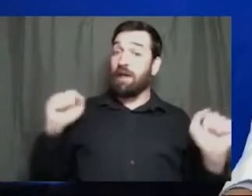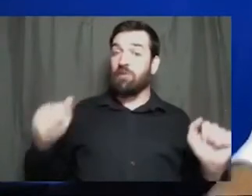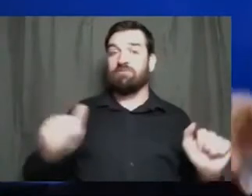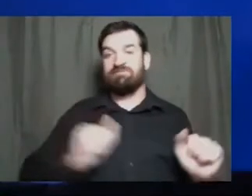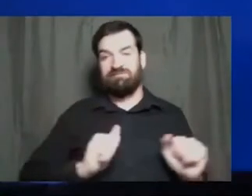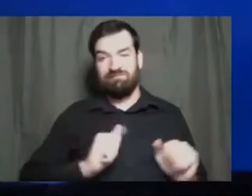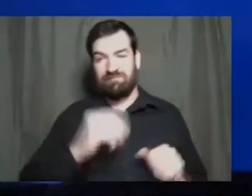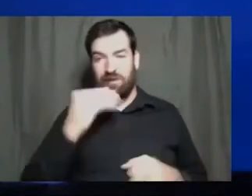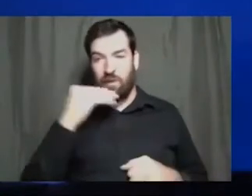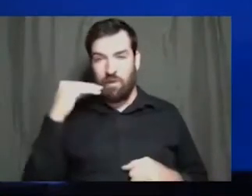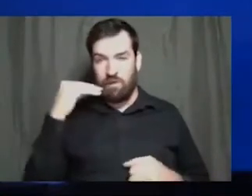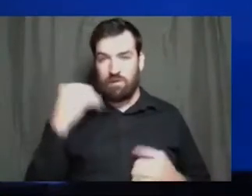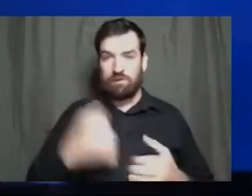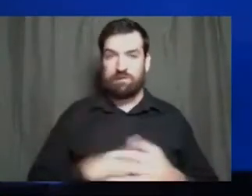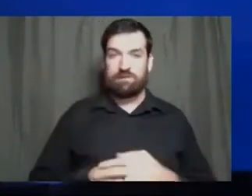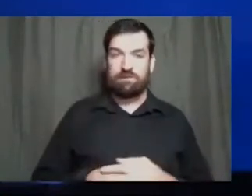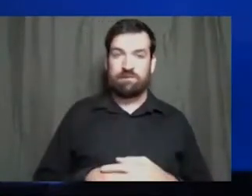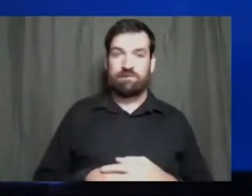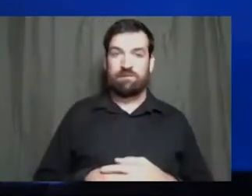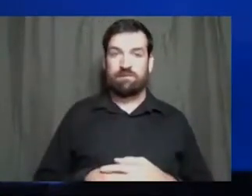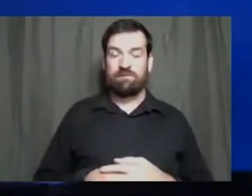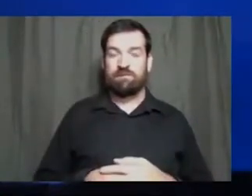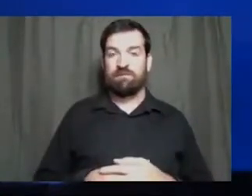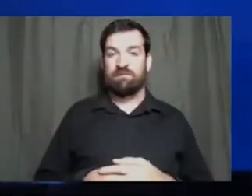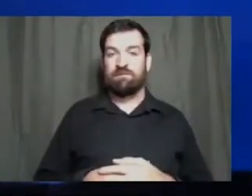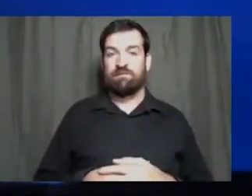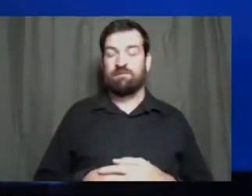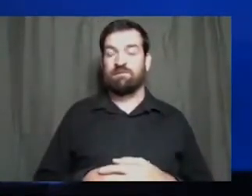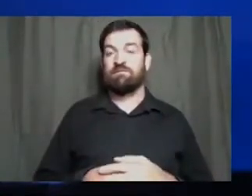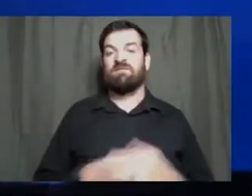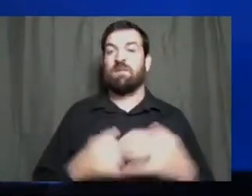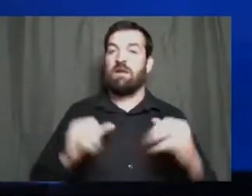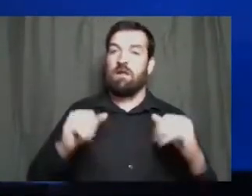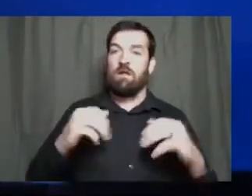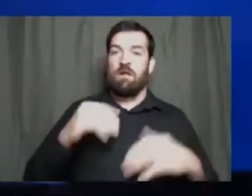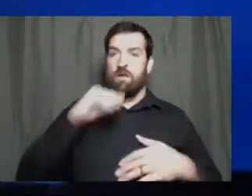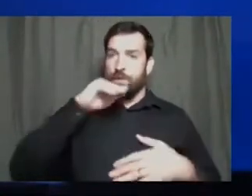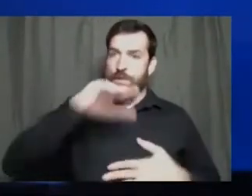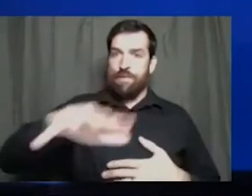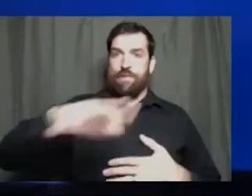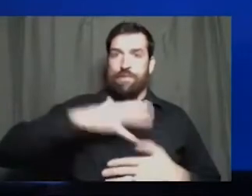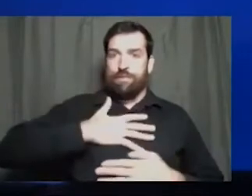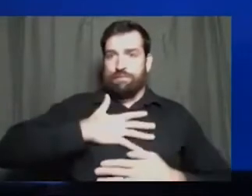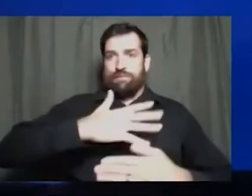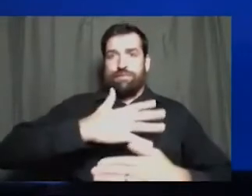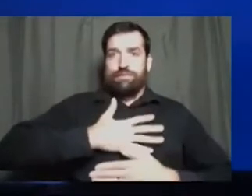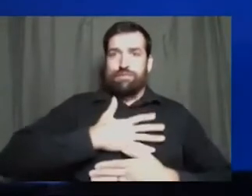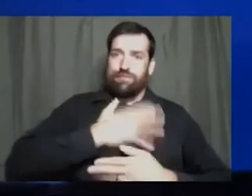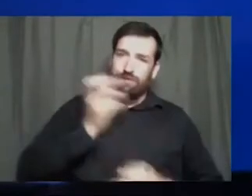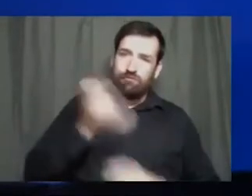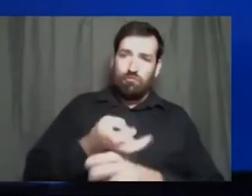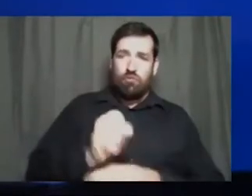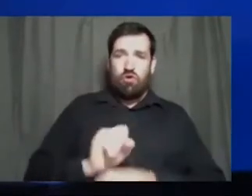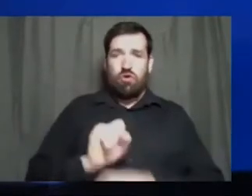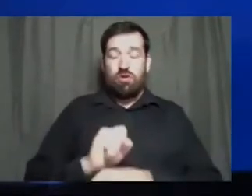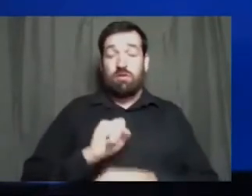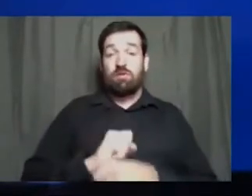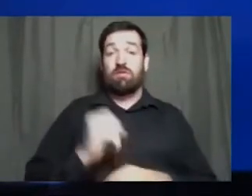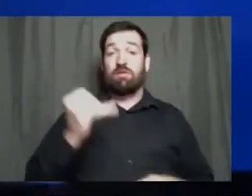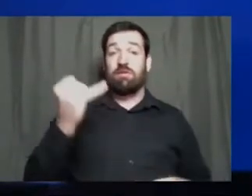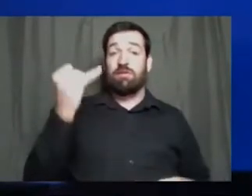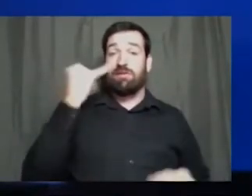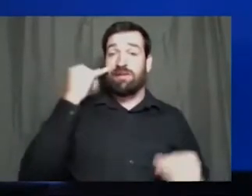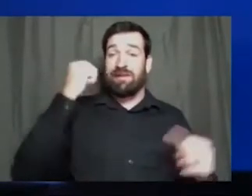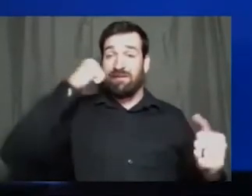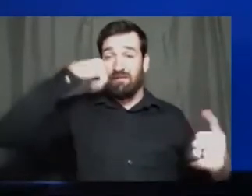I think it's that heavy, your heavy exertion, you're going to breathe hard, and if you get moist and wet, you defeat